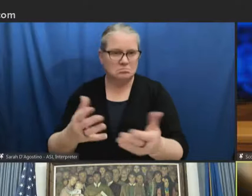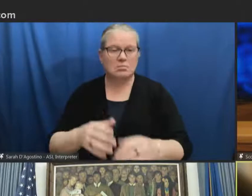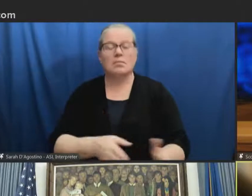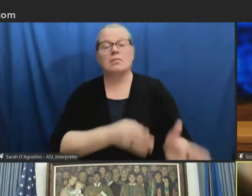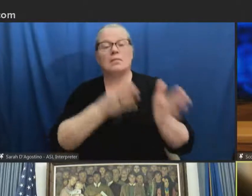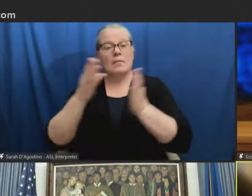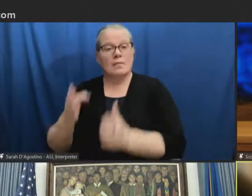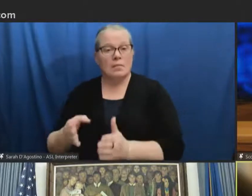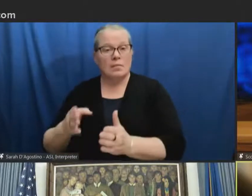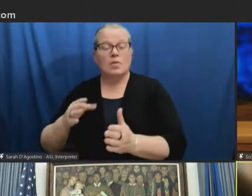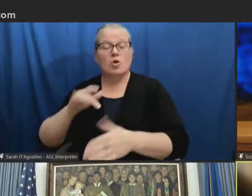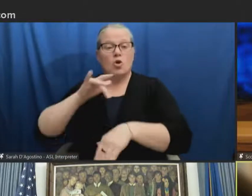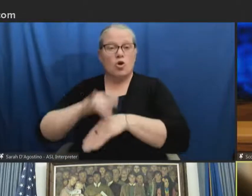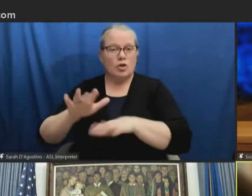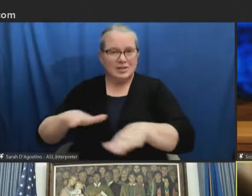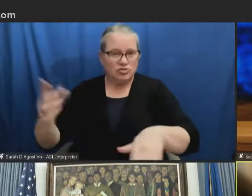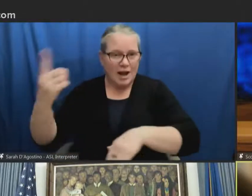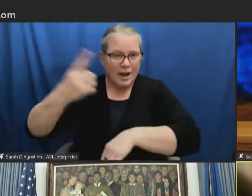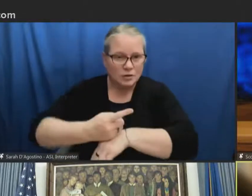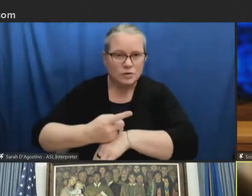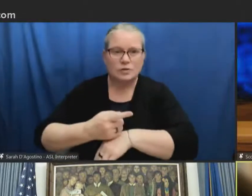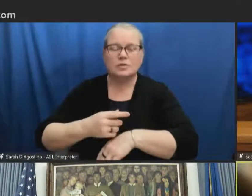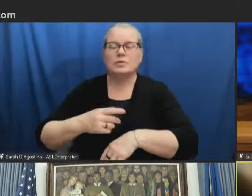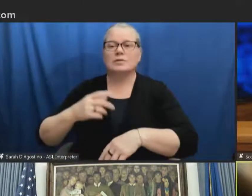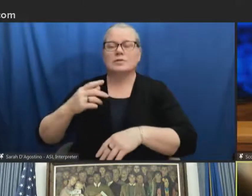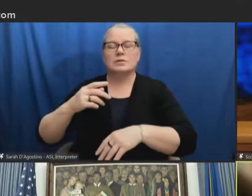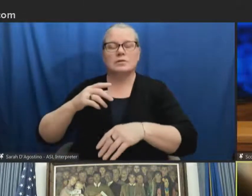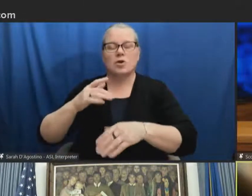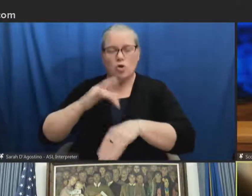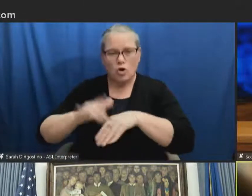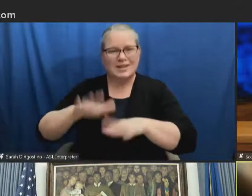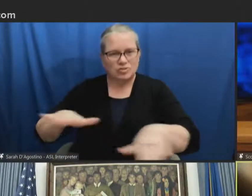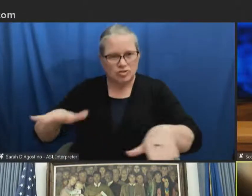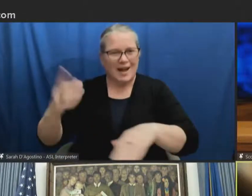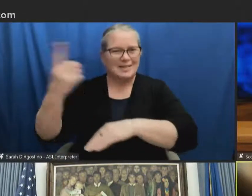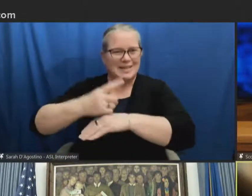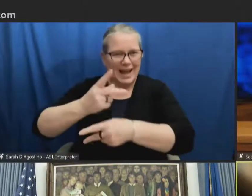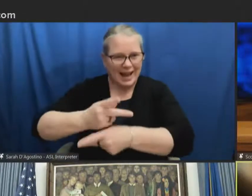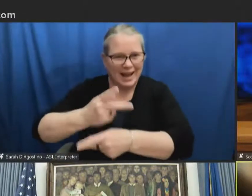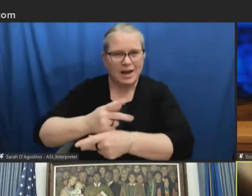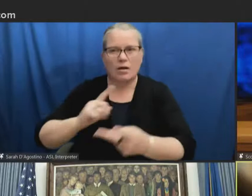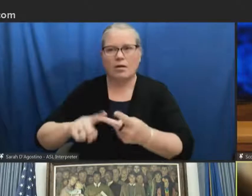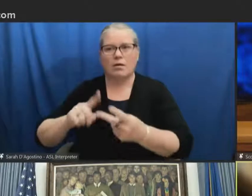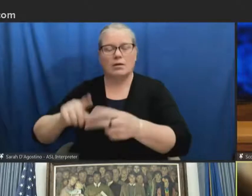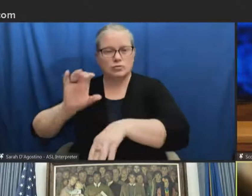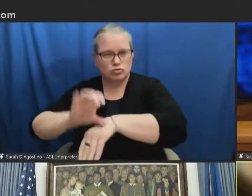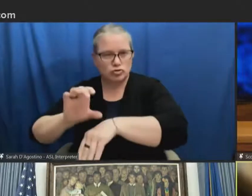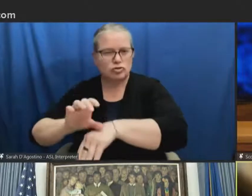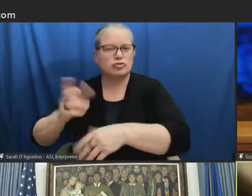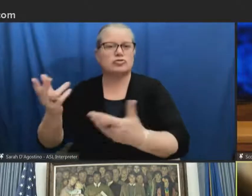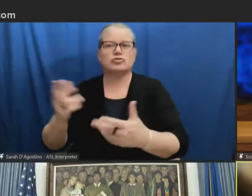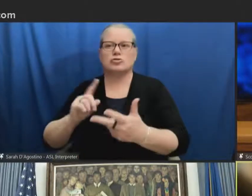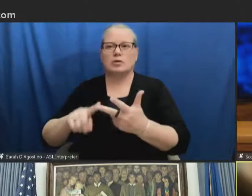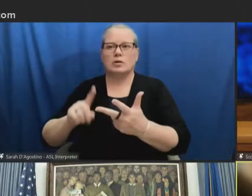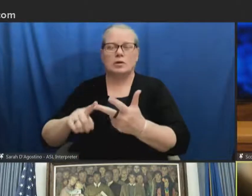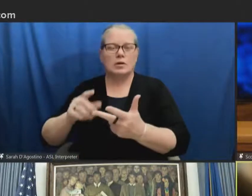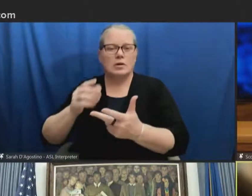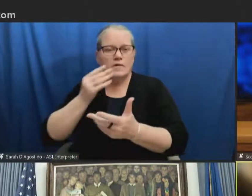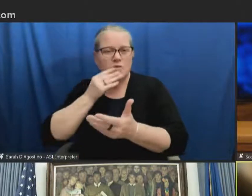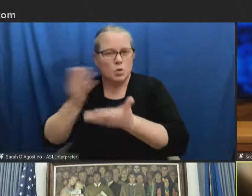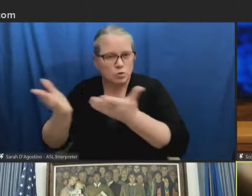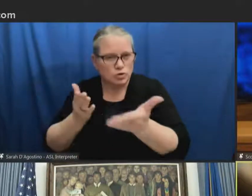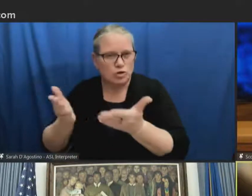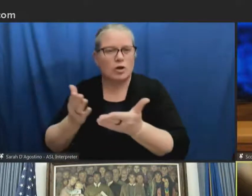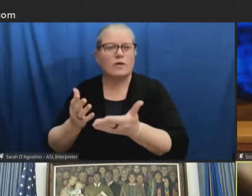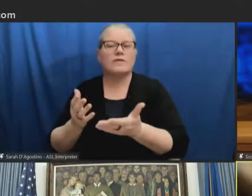to faith-based organizations, Food Share, other organizations that serve at-risk populations. But